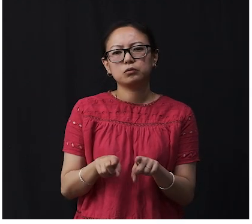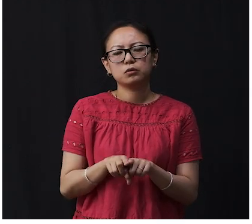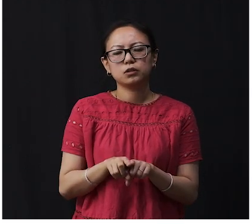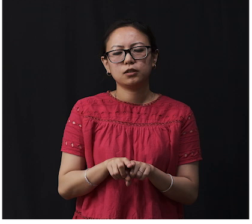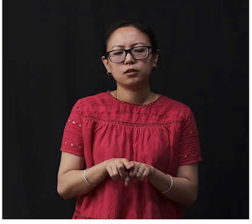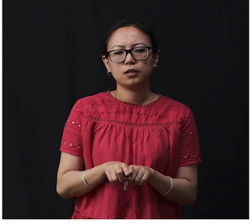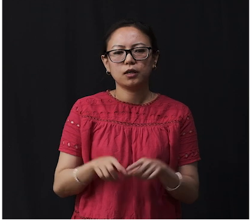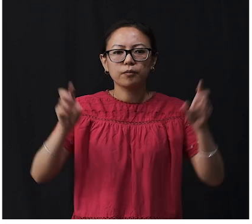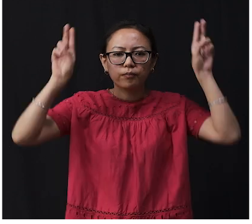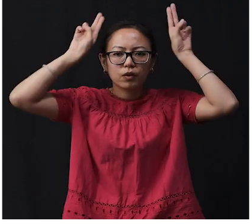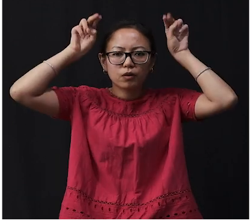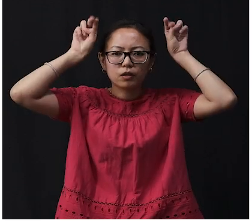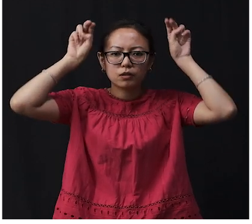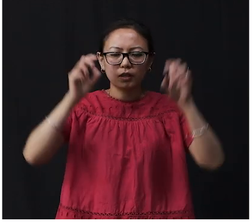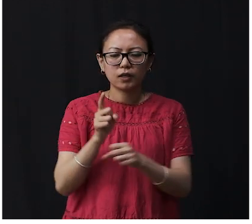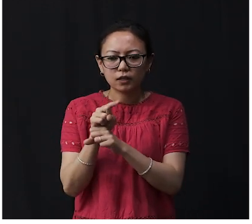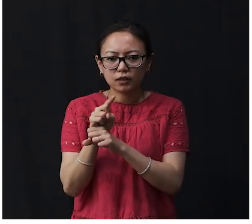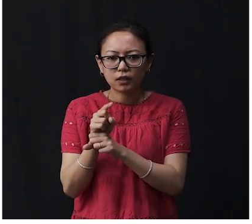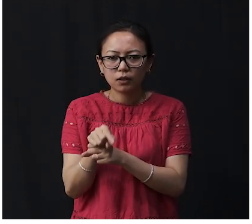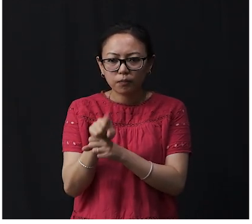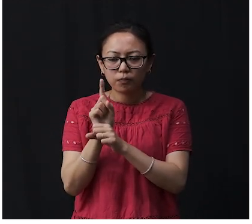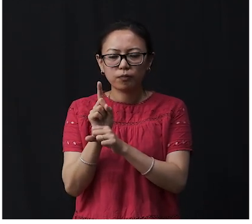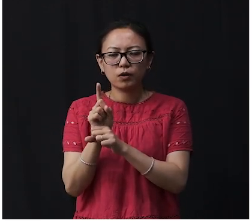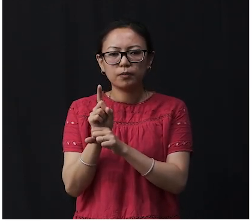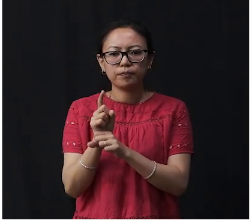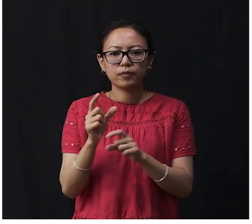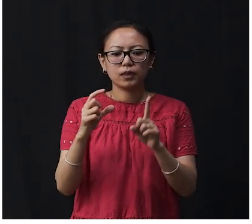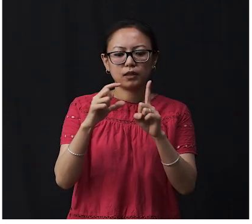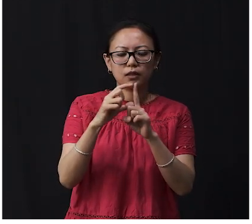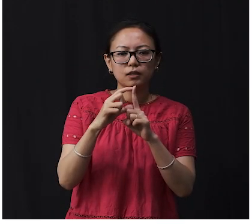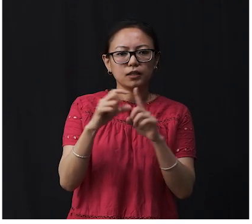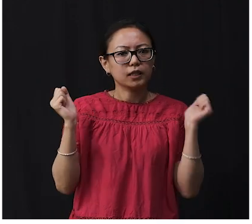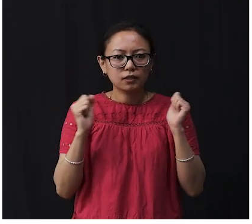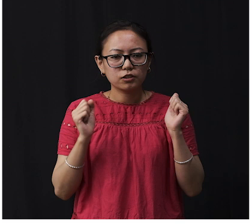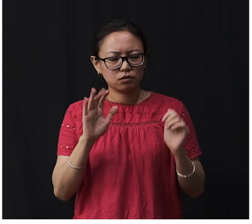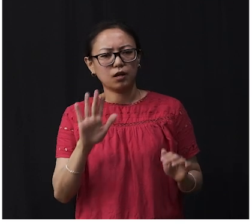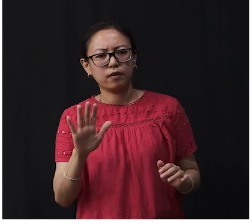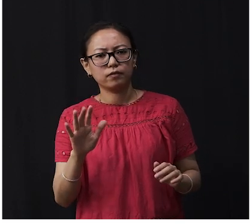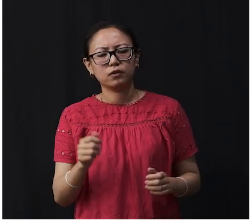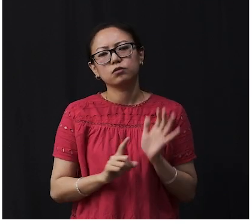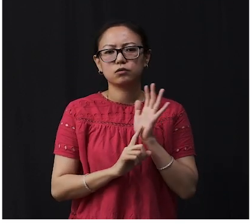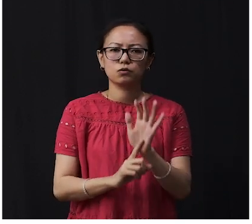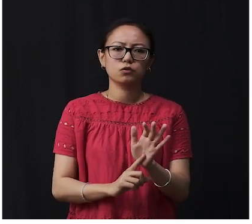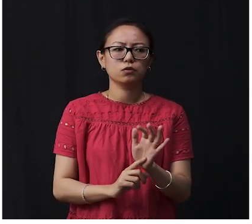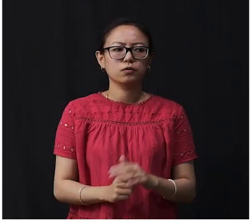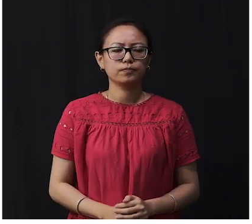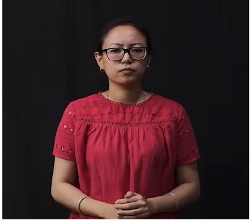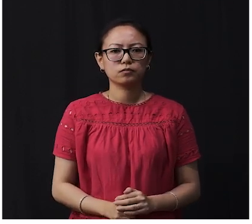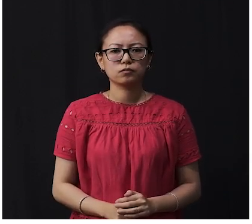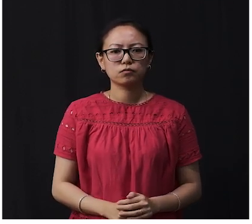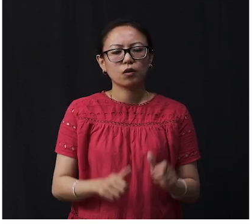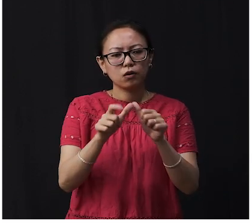flag to give a sign that there is danger somewhere. Okay, can we all read together this